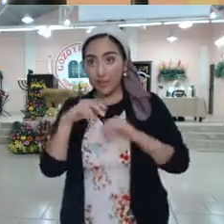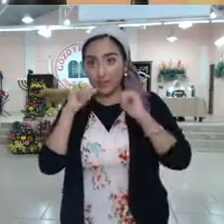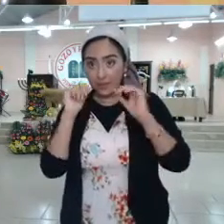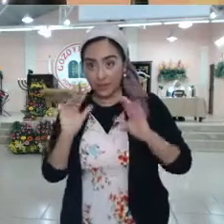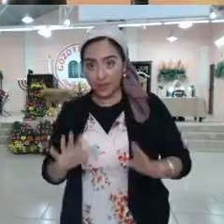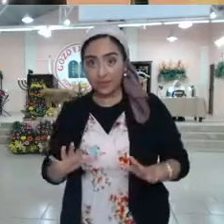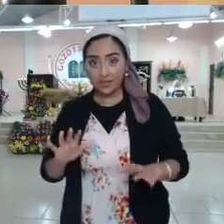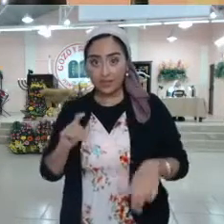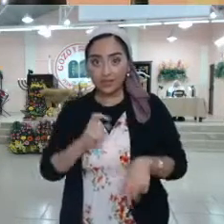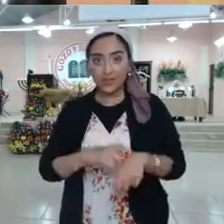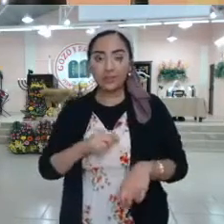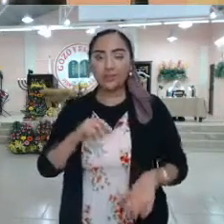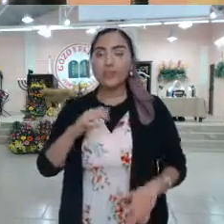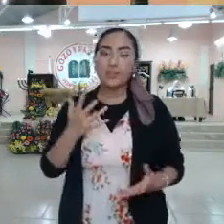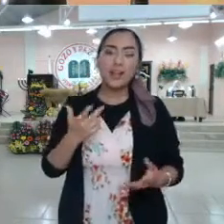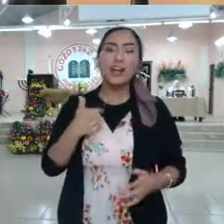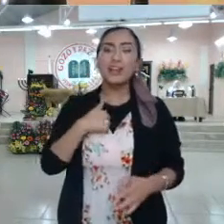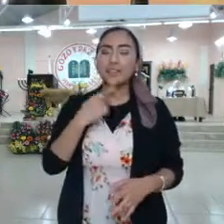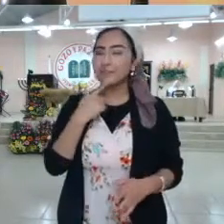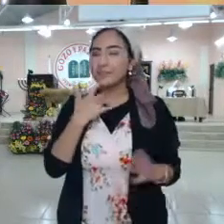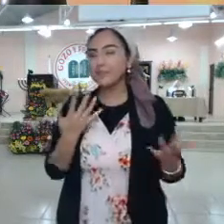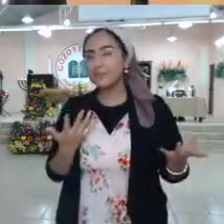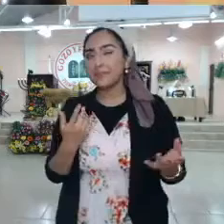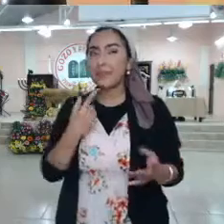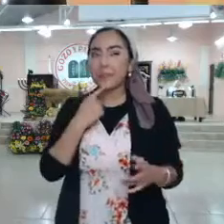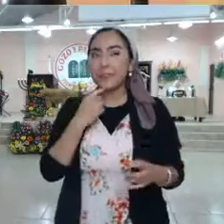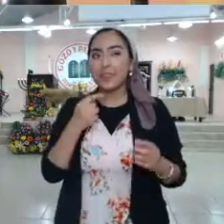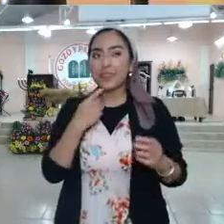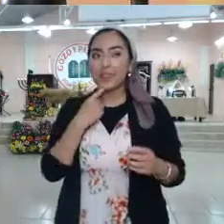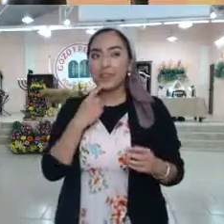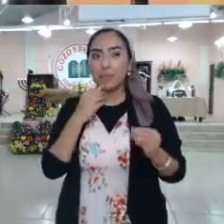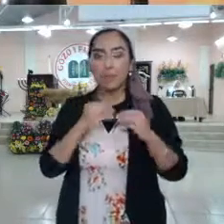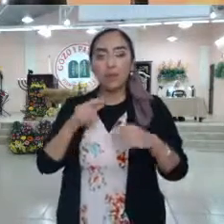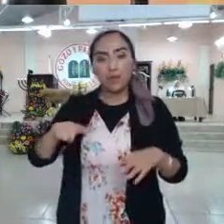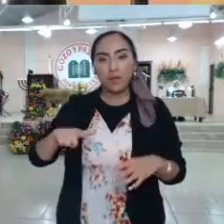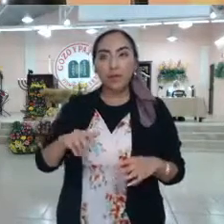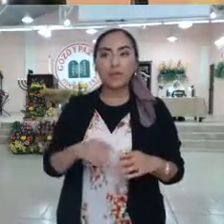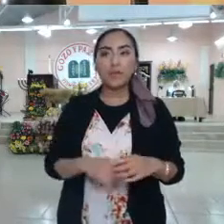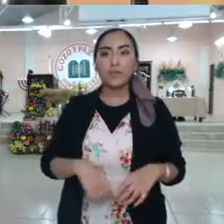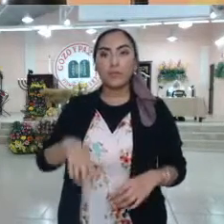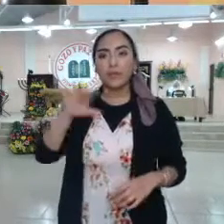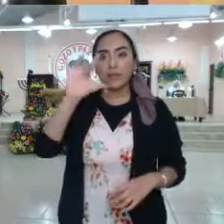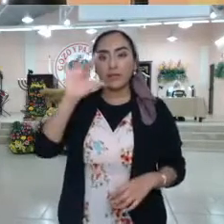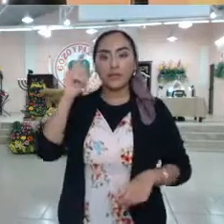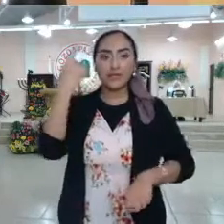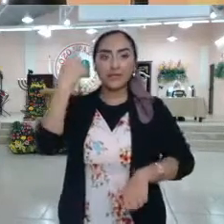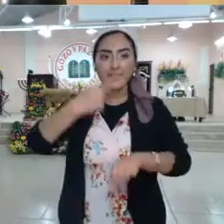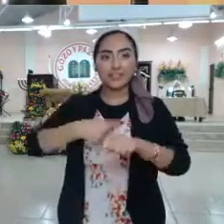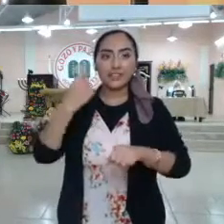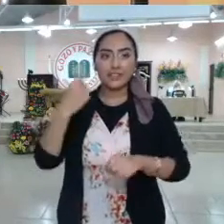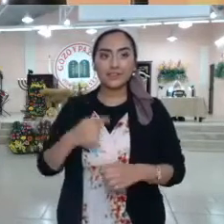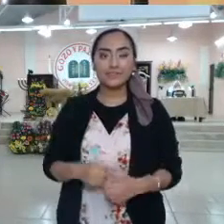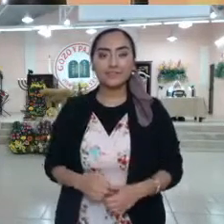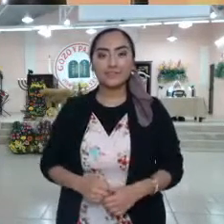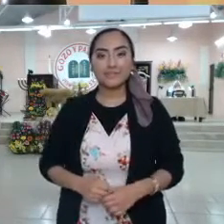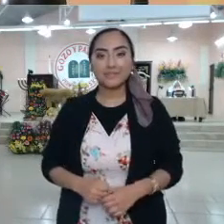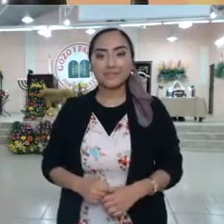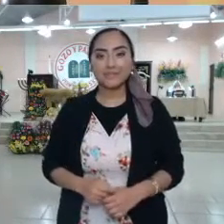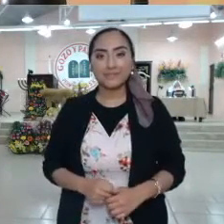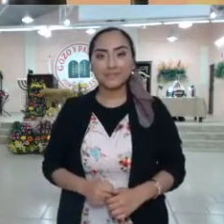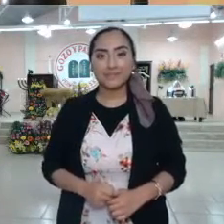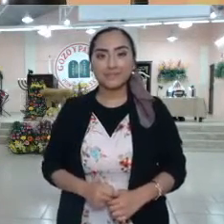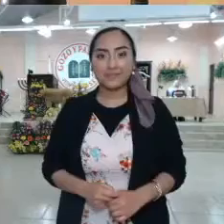place will be filled. Pero I'm no exagerando, not exaggerating. 25 veces. 25